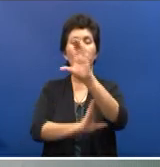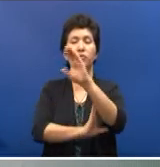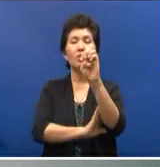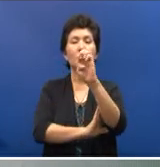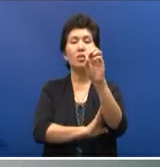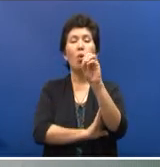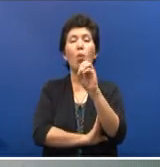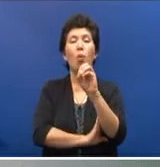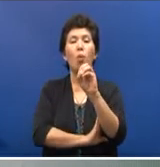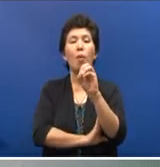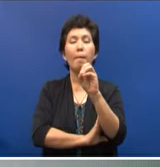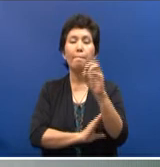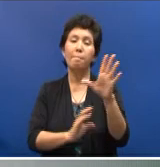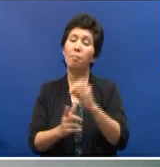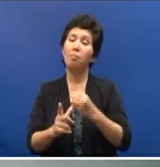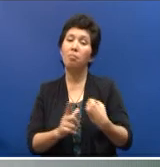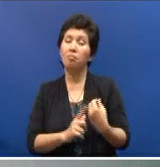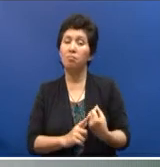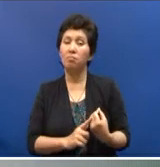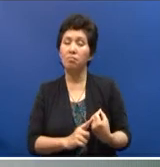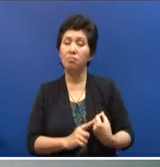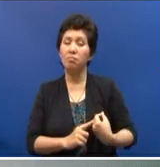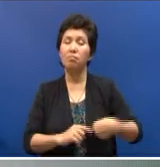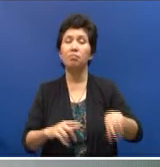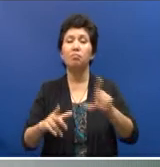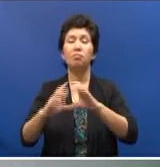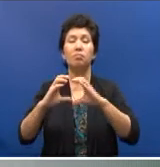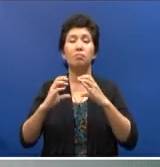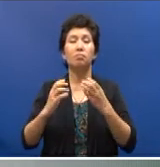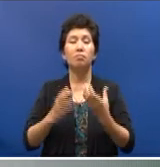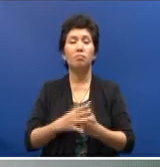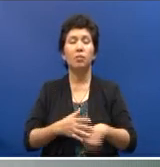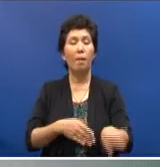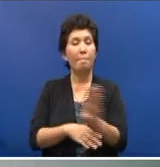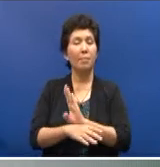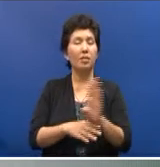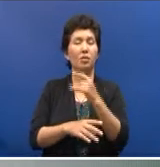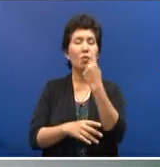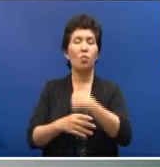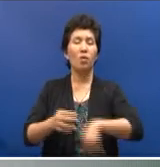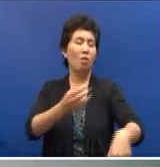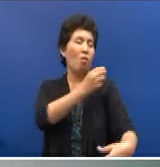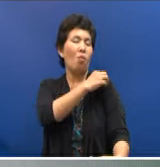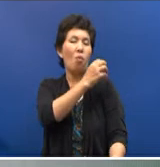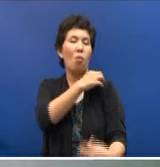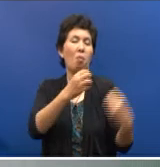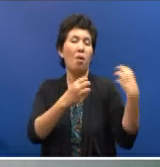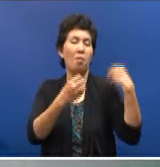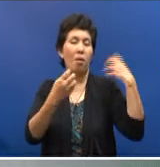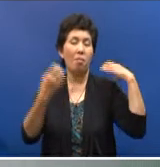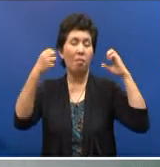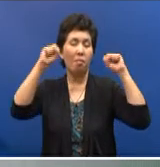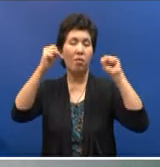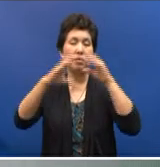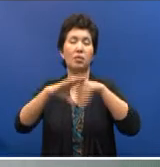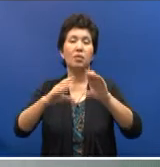executive officers, okay, or owners of large and lucrative business. Their wealth is highly dependent on